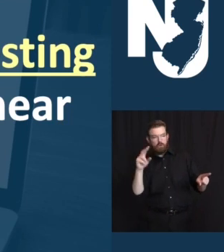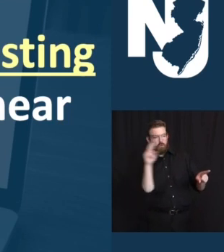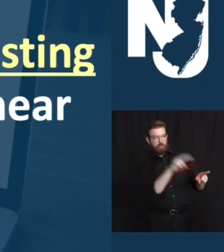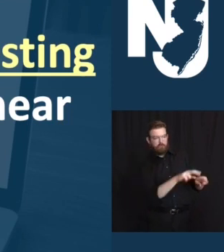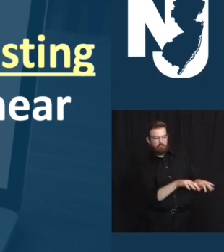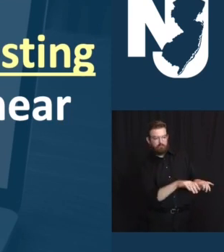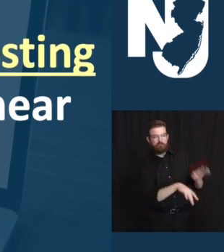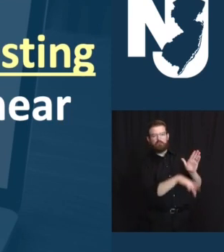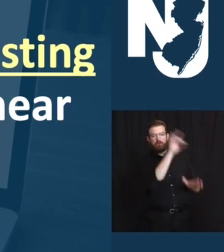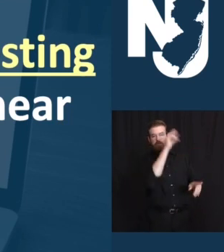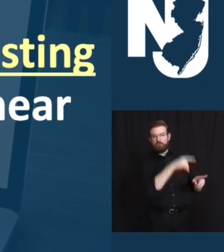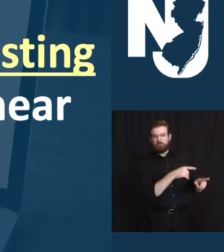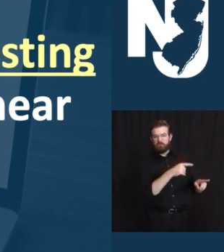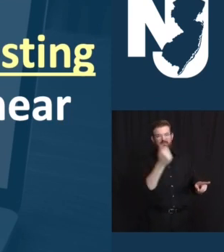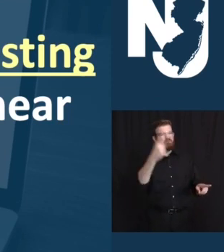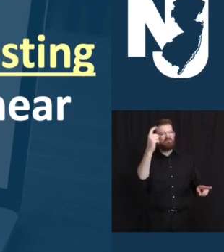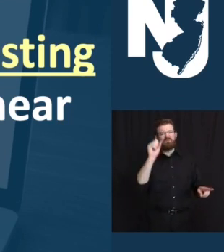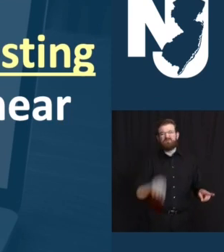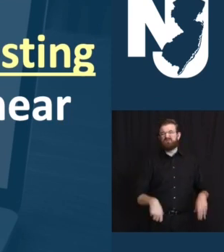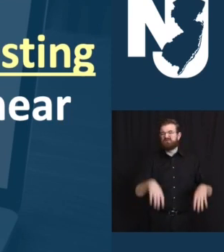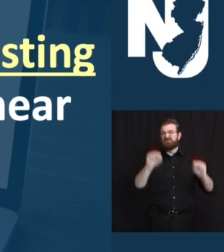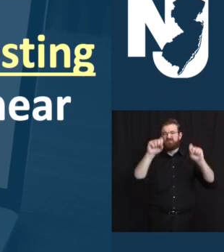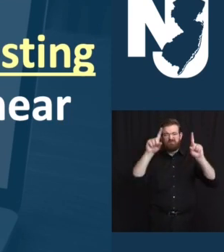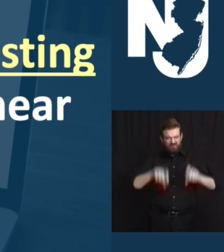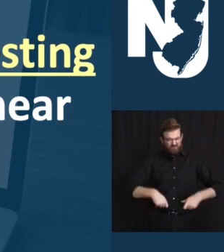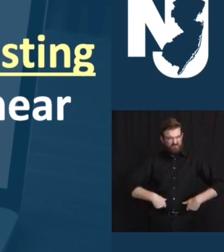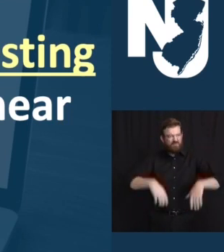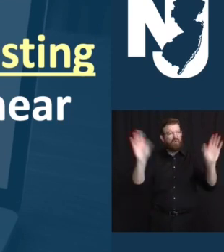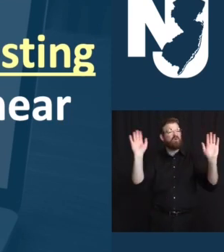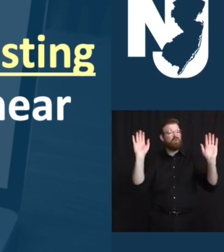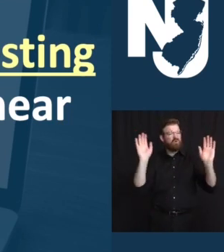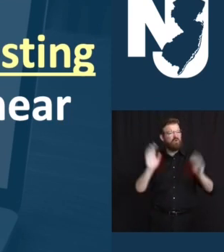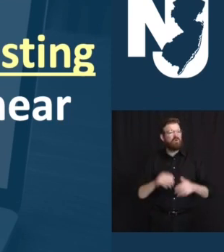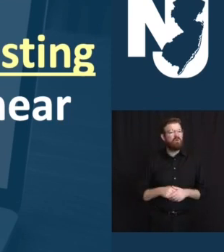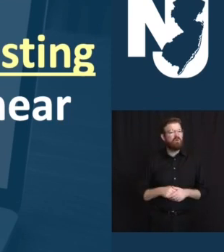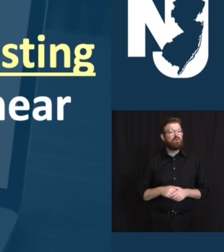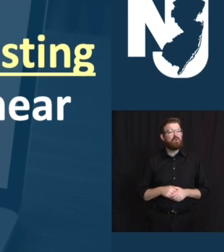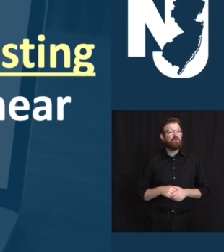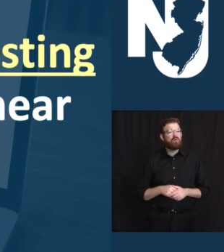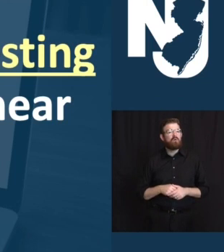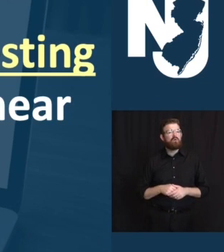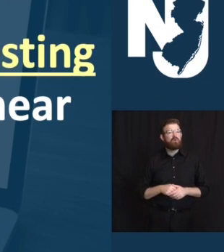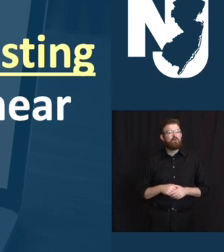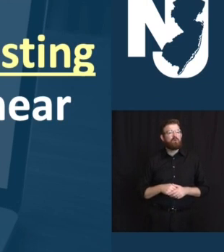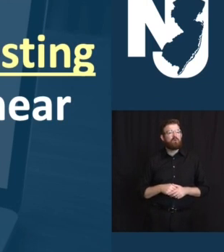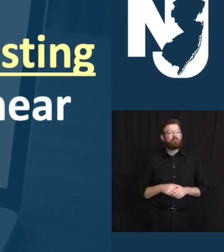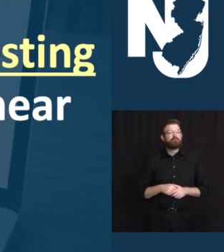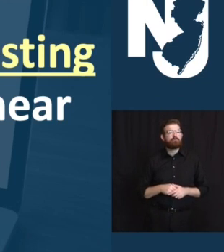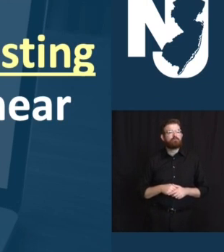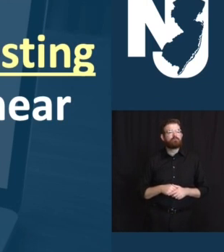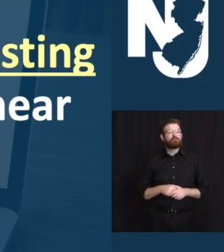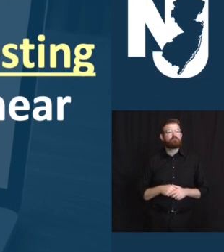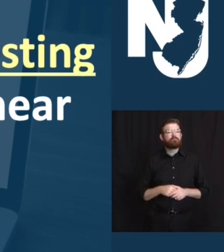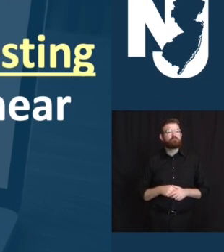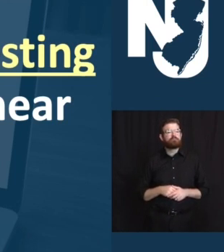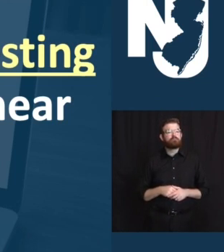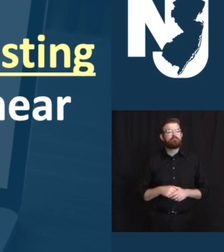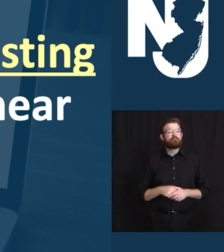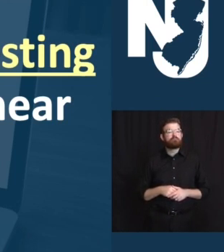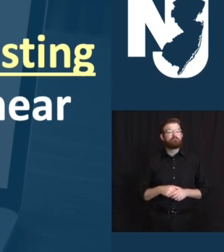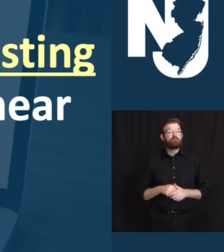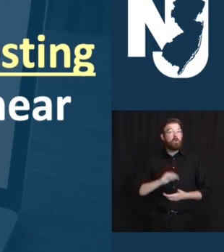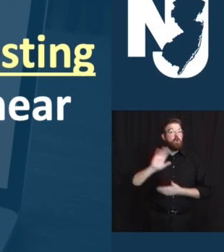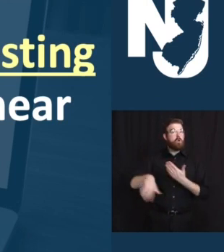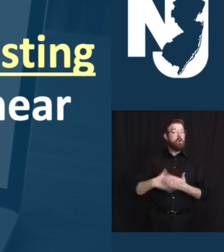on. We know that not with all labs, but with some of the labs, the return,